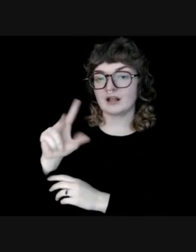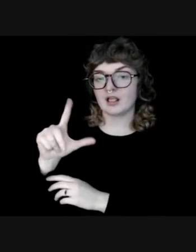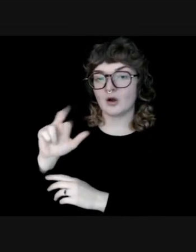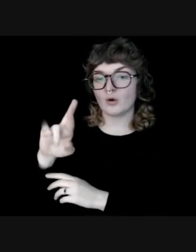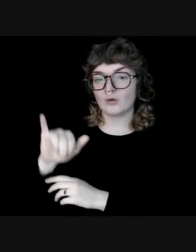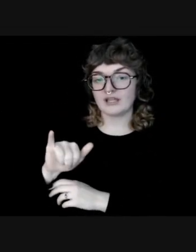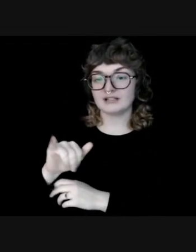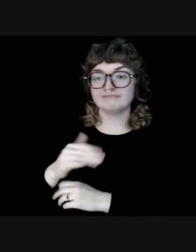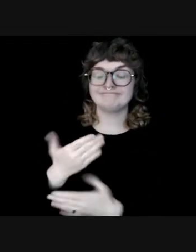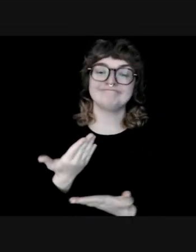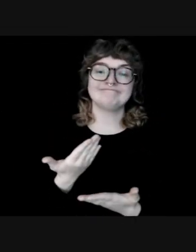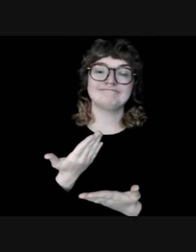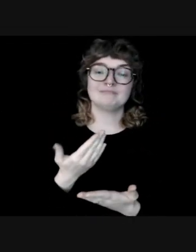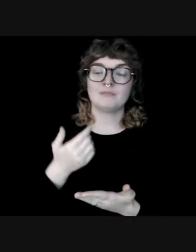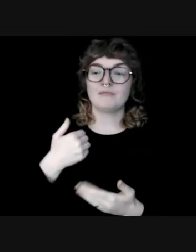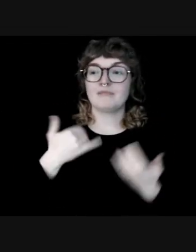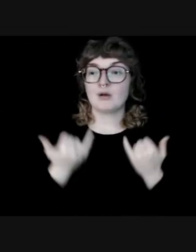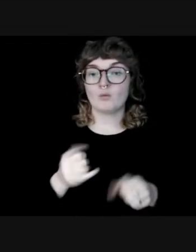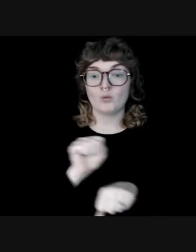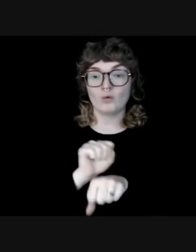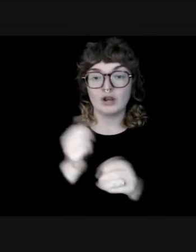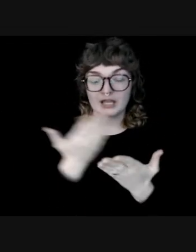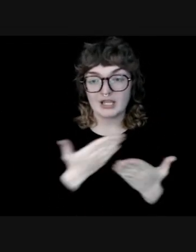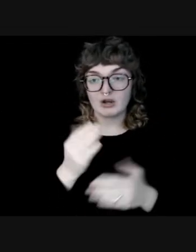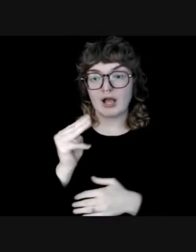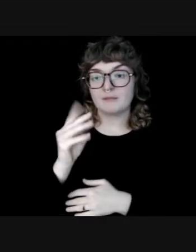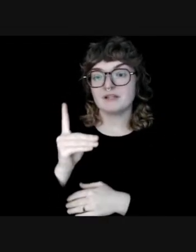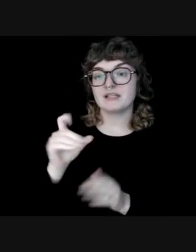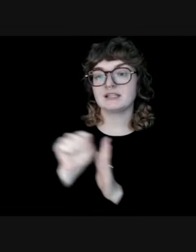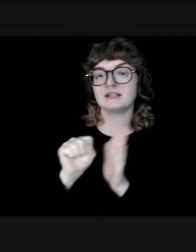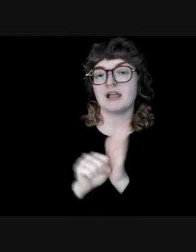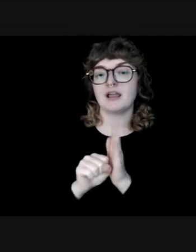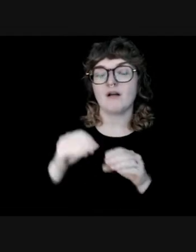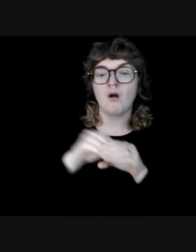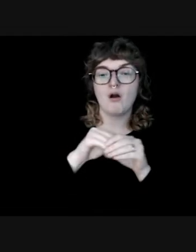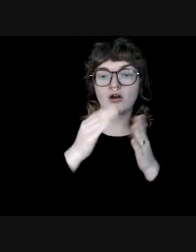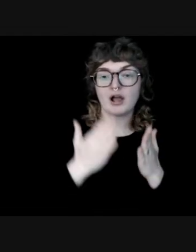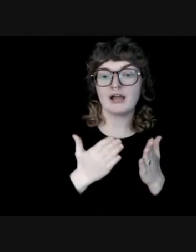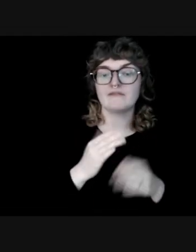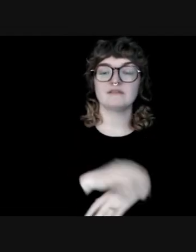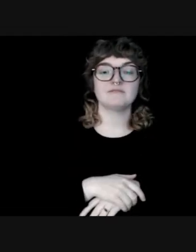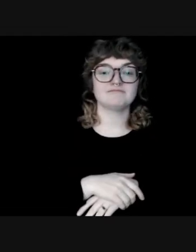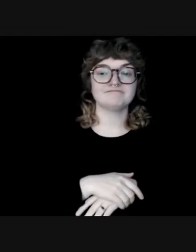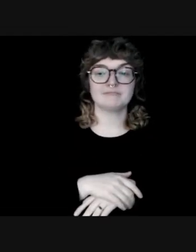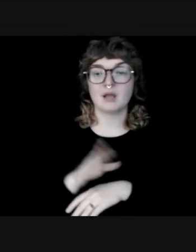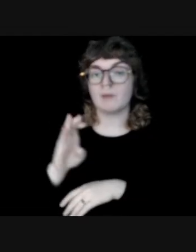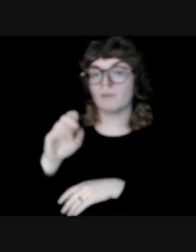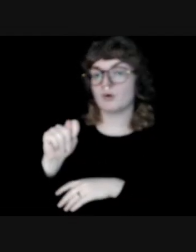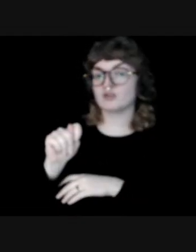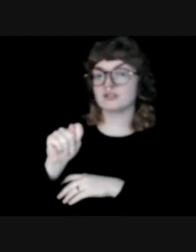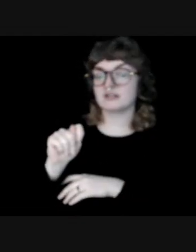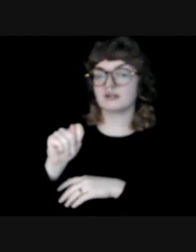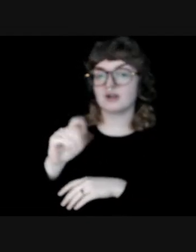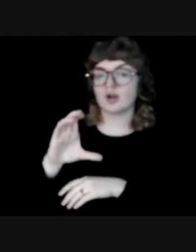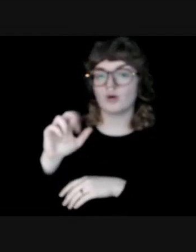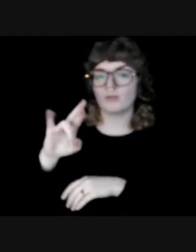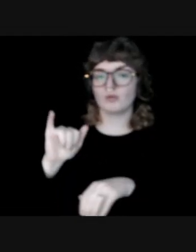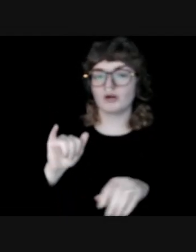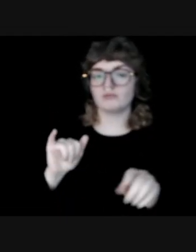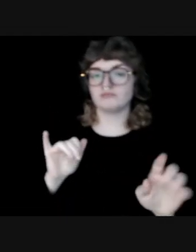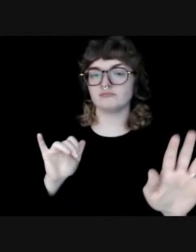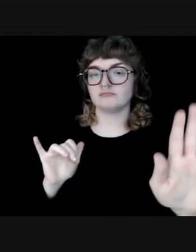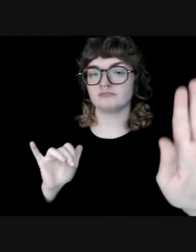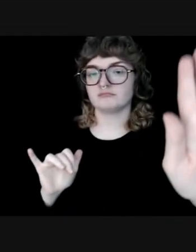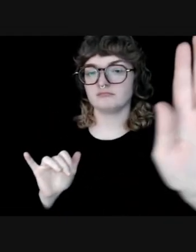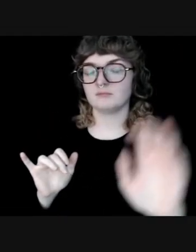at the Maryland State Archives. Our presentation today comes from Bert Cumero and is entitled A Maryland Mosaic for the